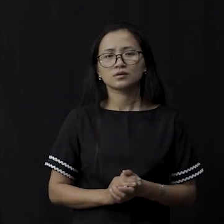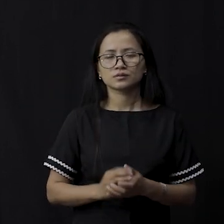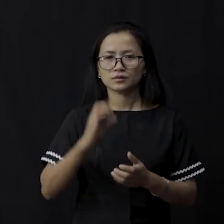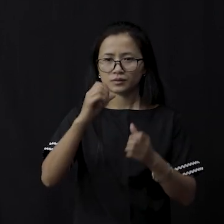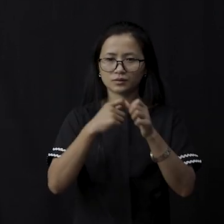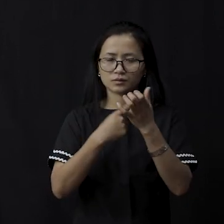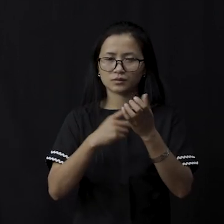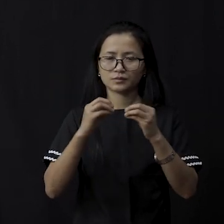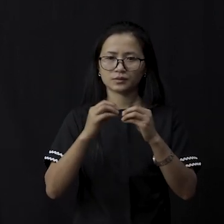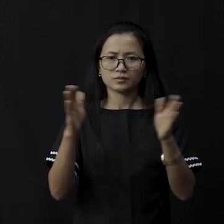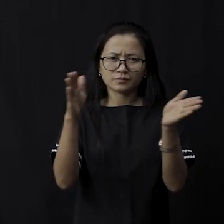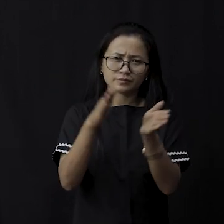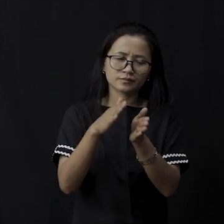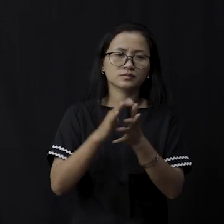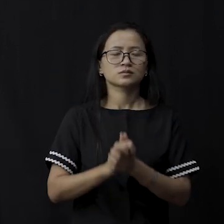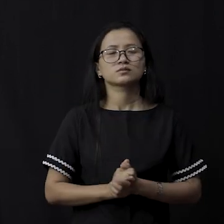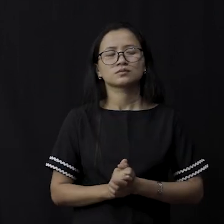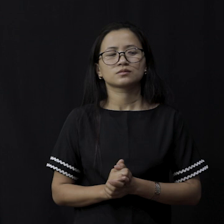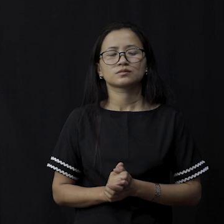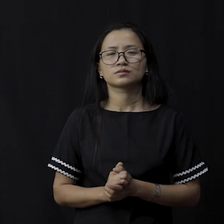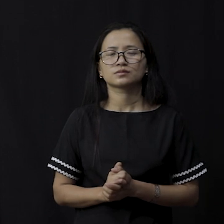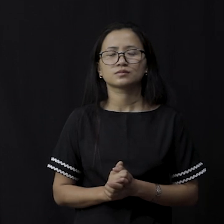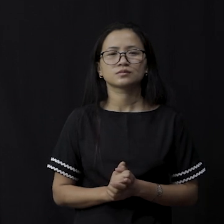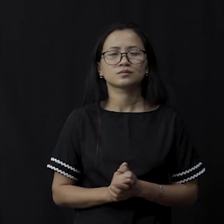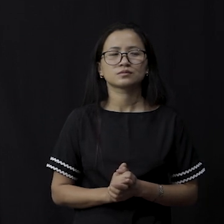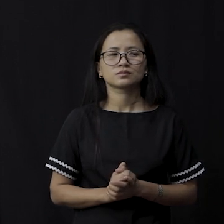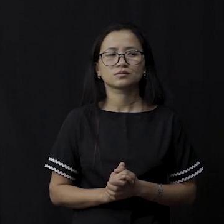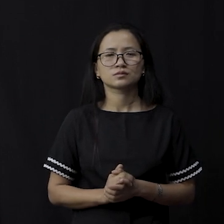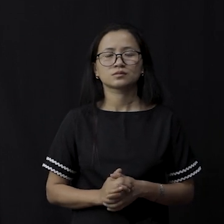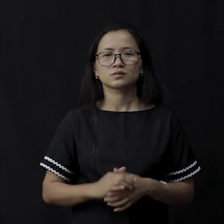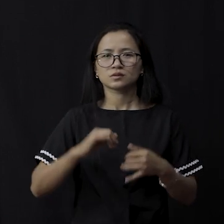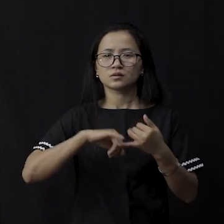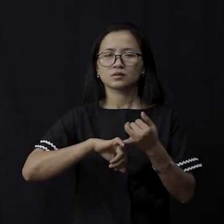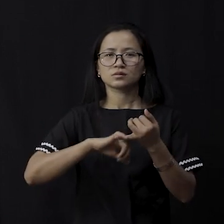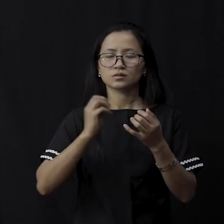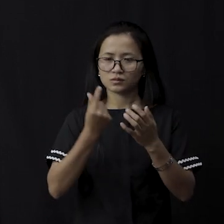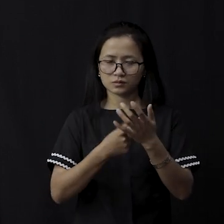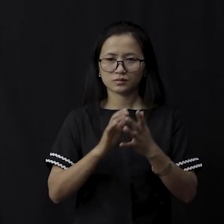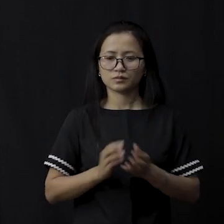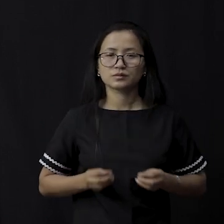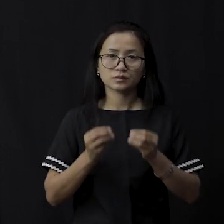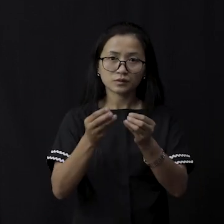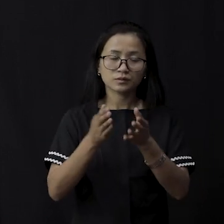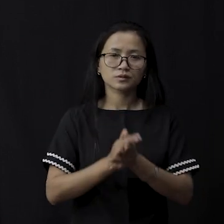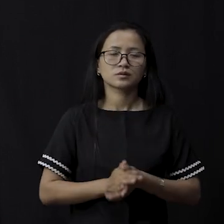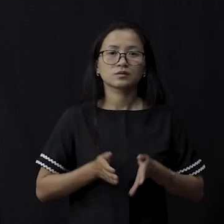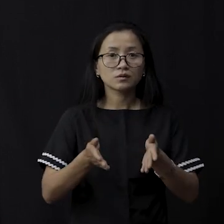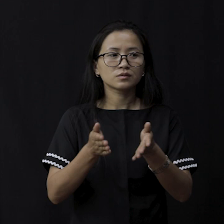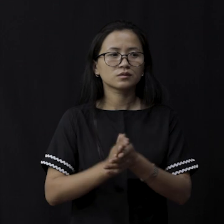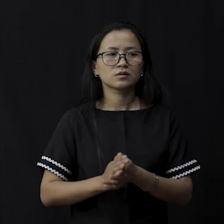Okay, so some carbohydrates are given here. Okay, let us see the sources of carbohydrate. The first one